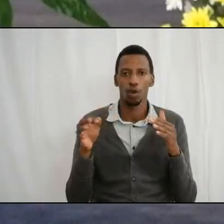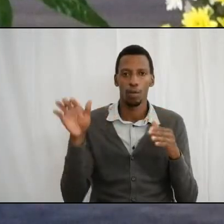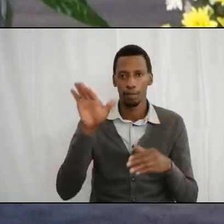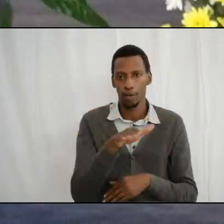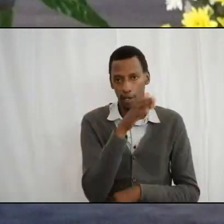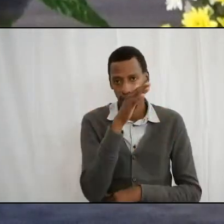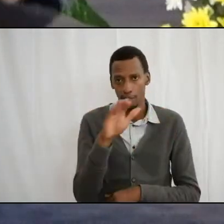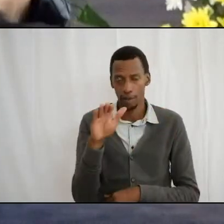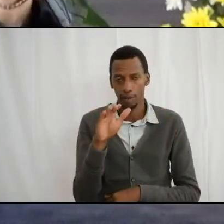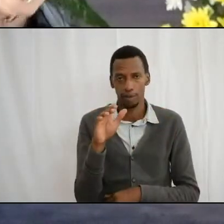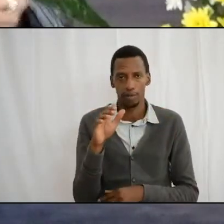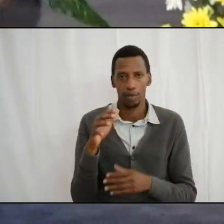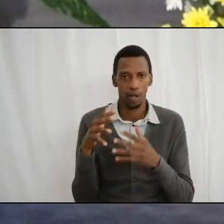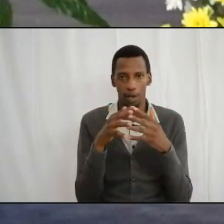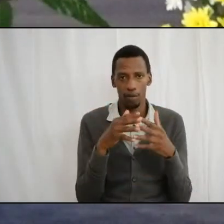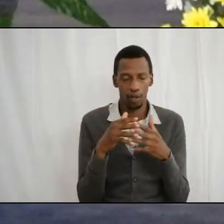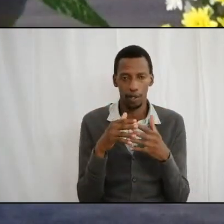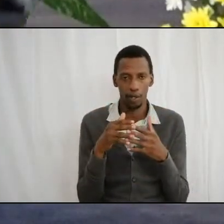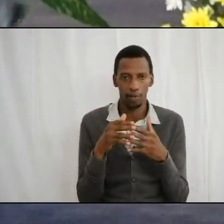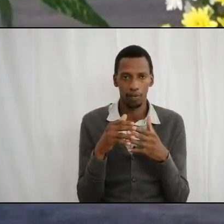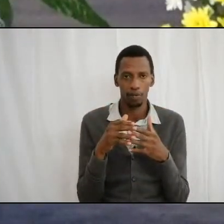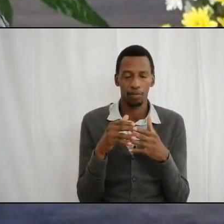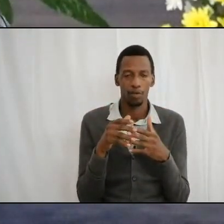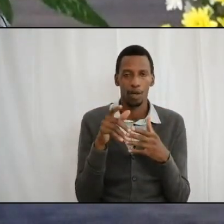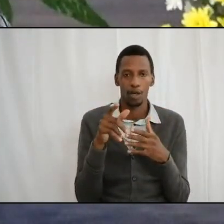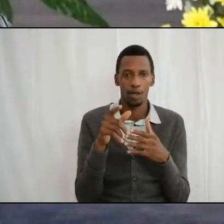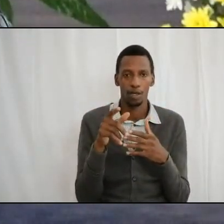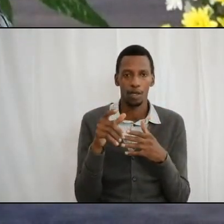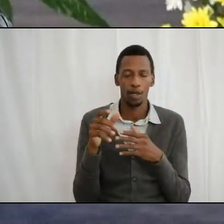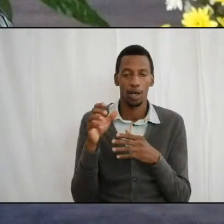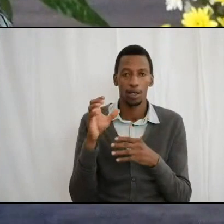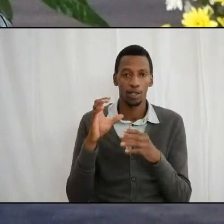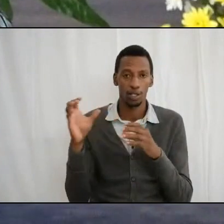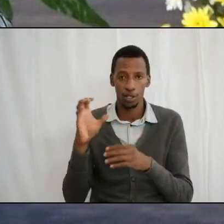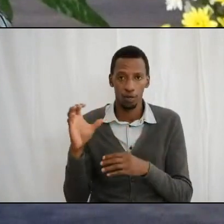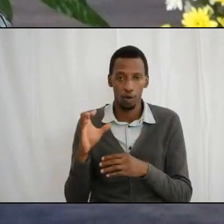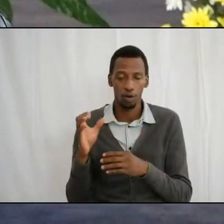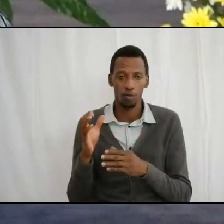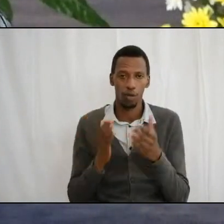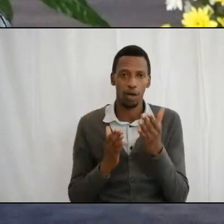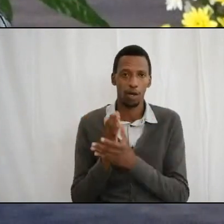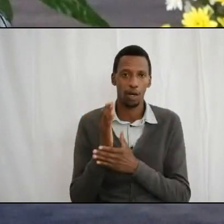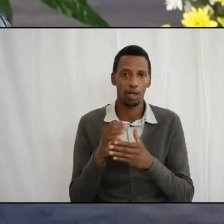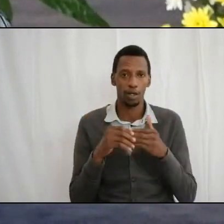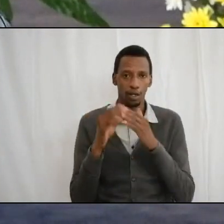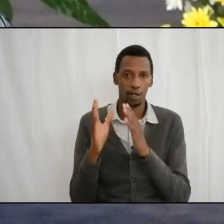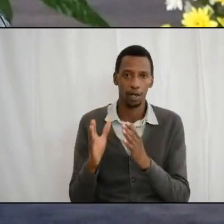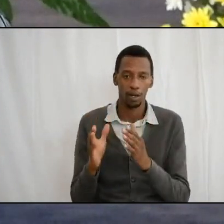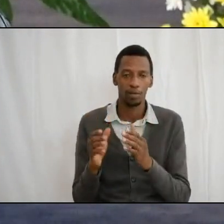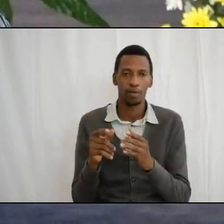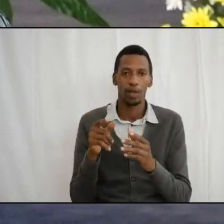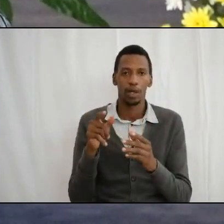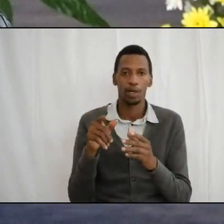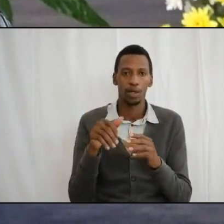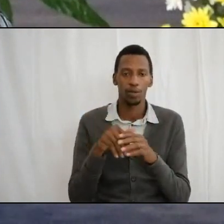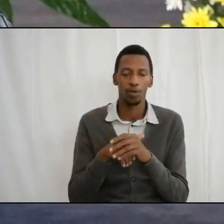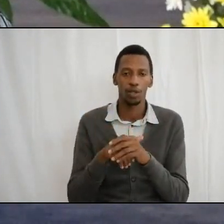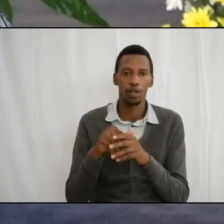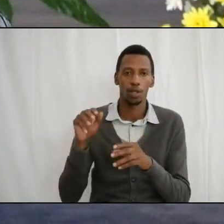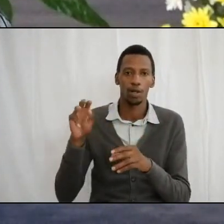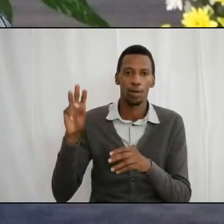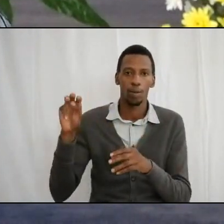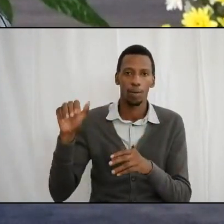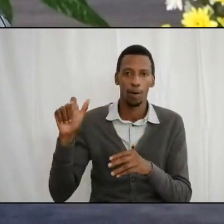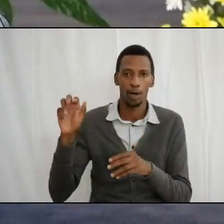America, civil rights leader. He was there with Martin Luther King. Has accomplished incredible things. He was the